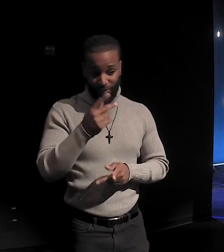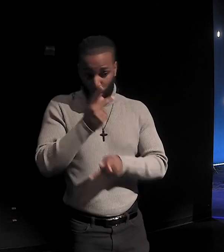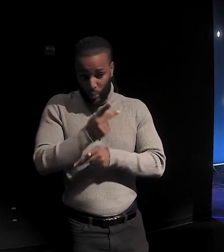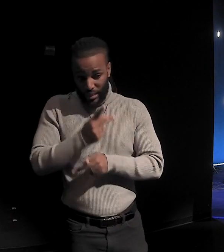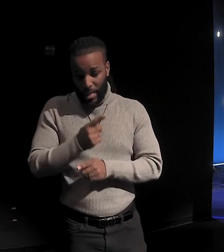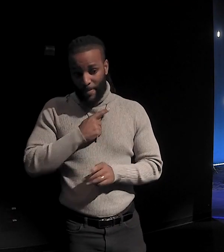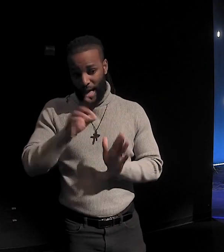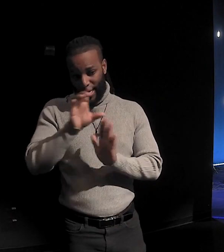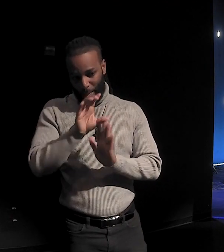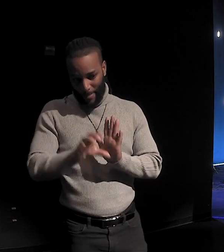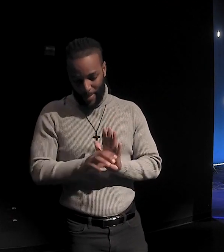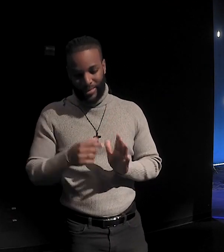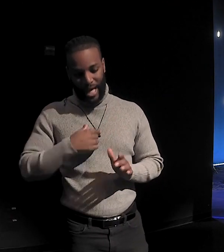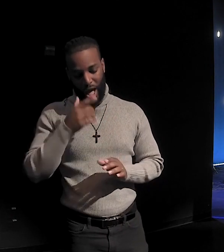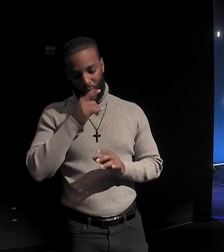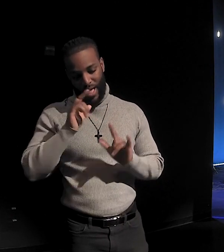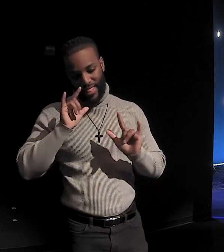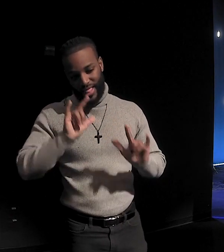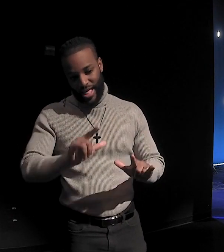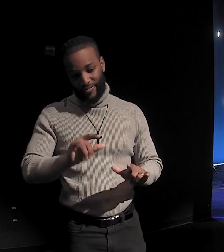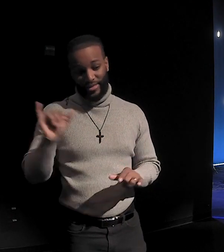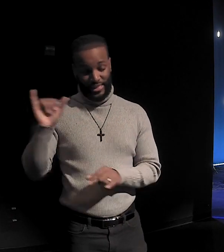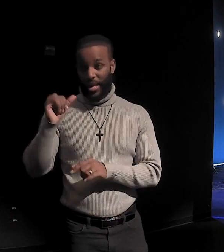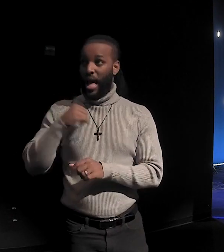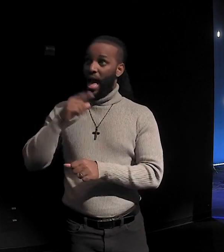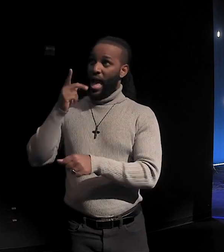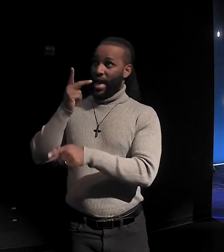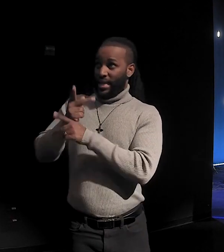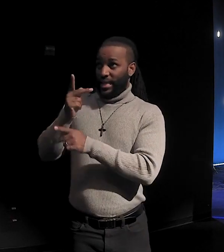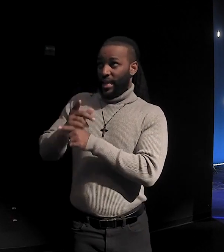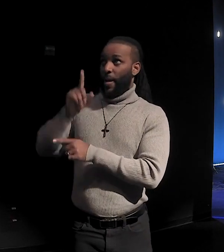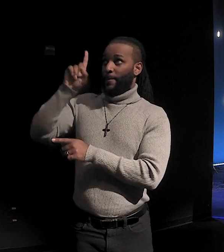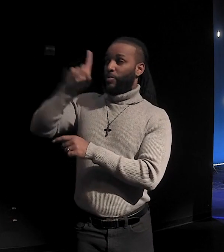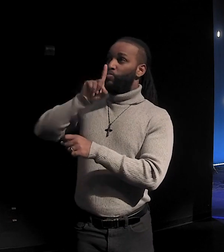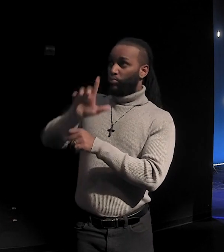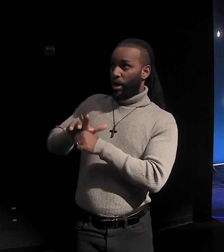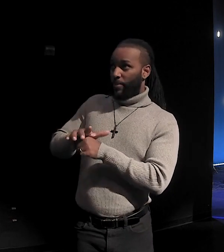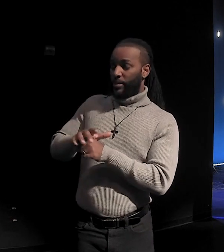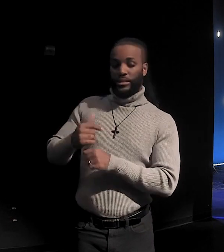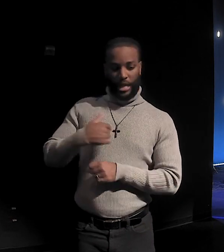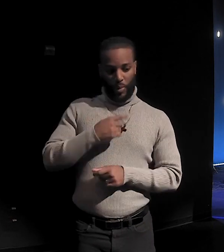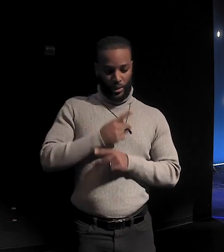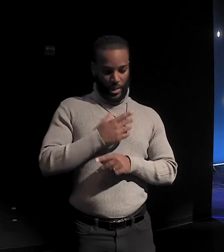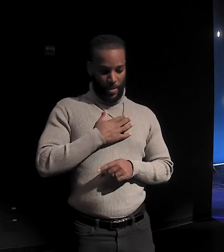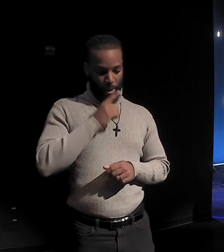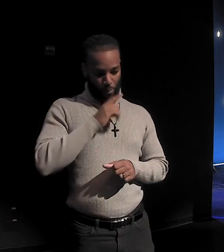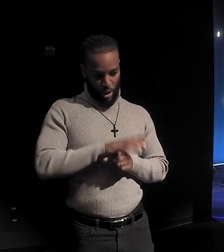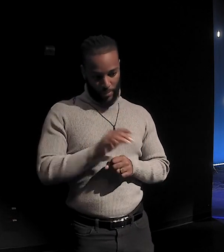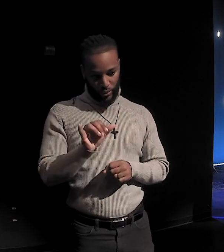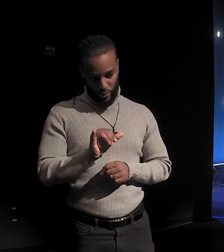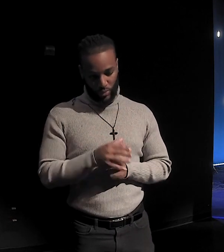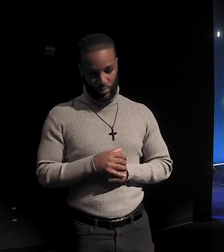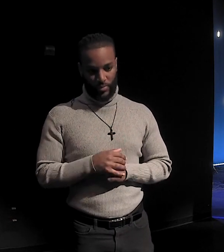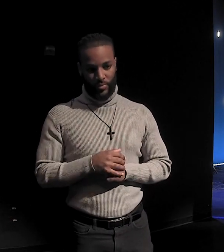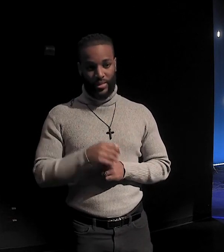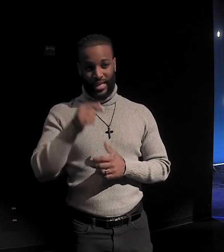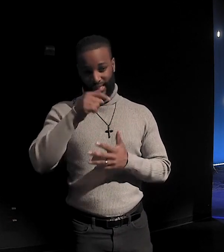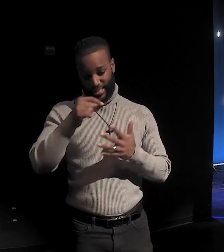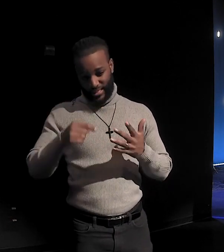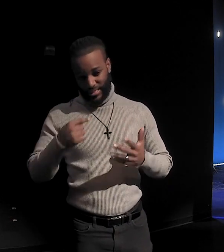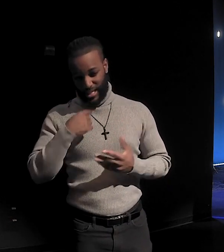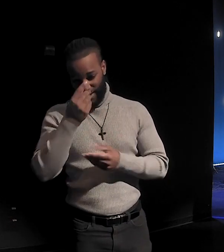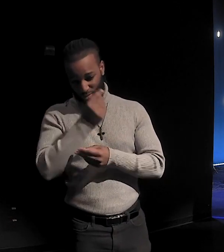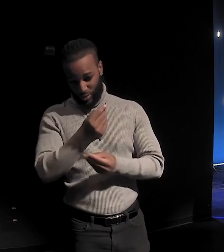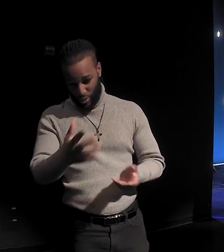commandments, you'll abide in my love. Just as I've kept my Father's commandments and abide in his love. These things I've spoken